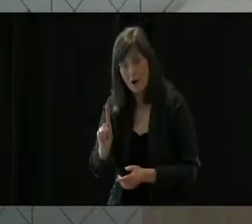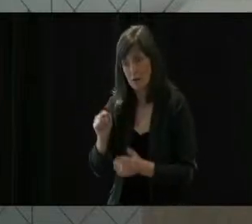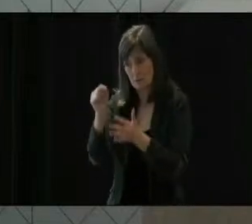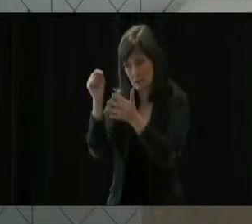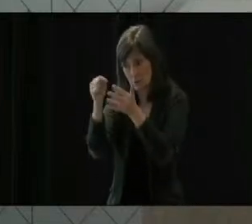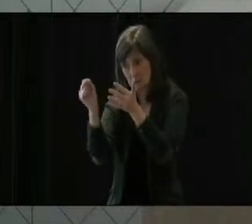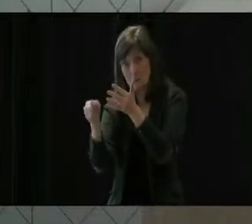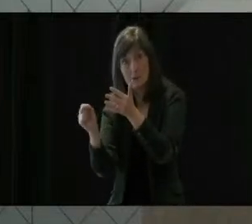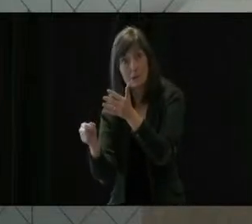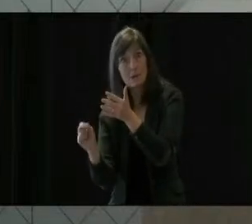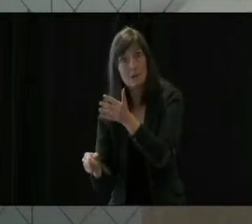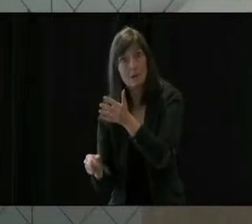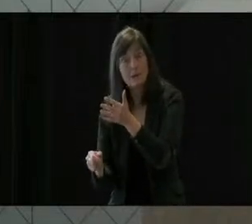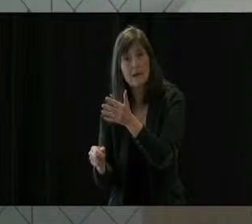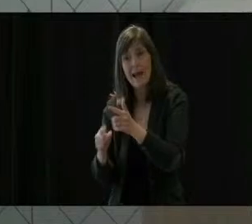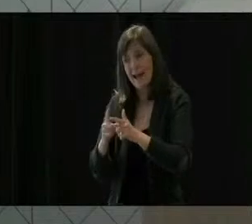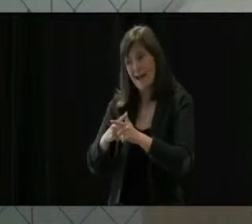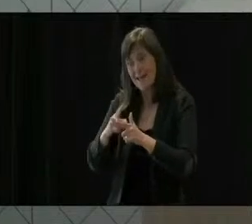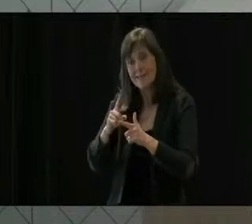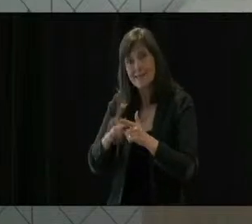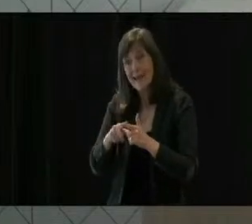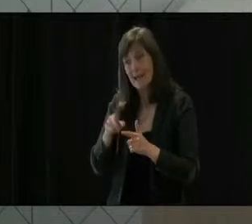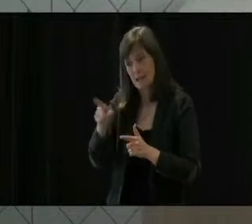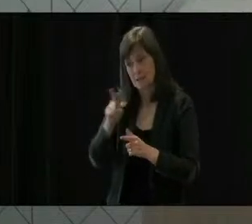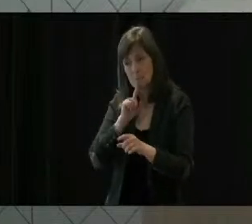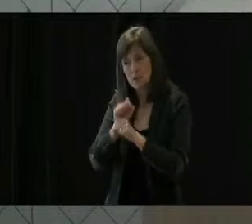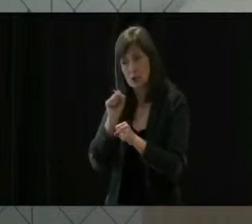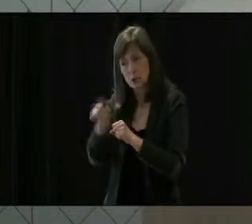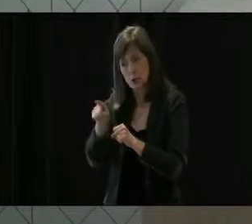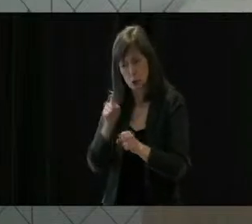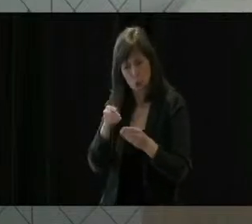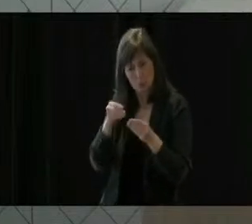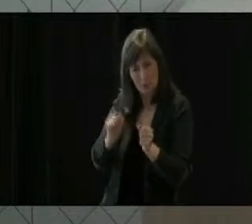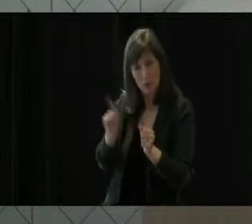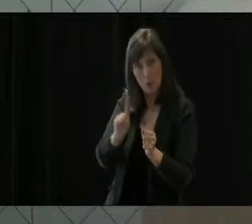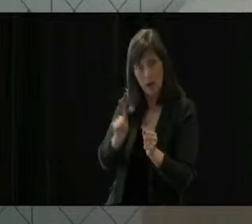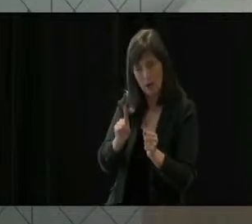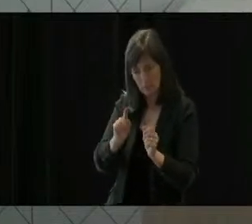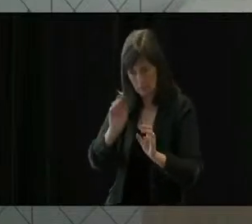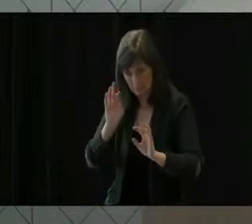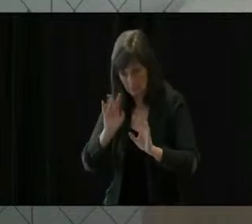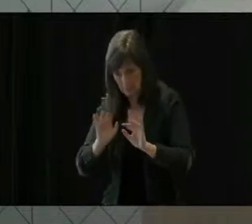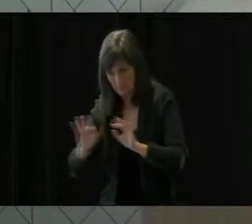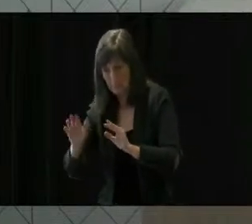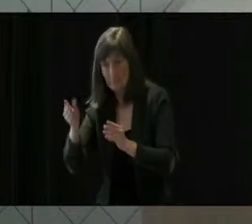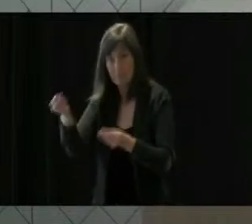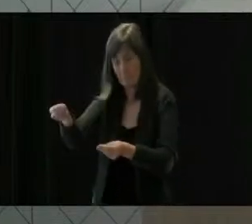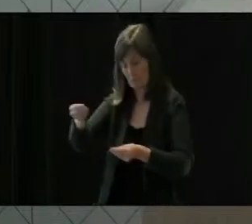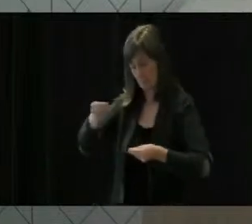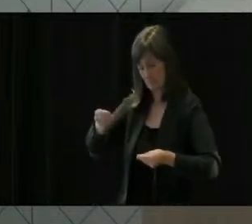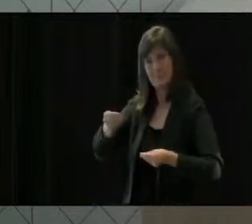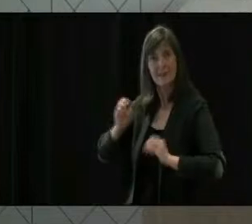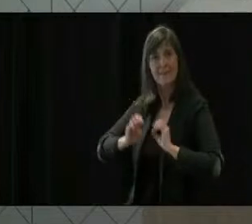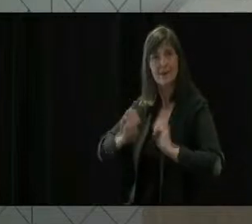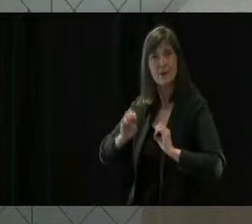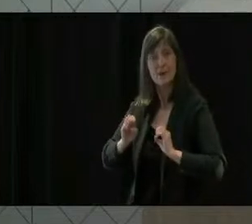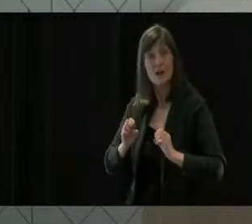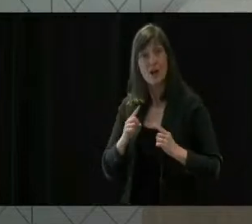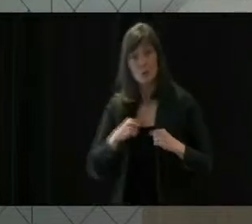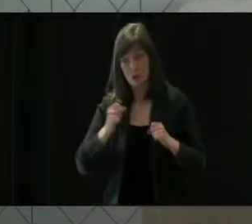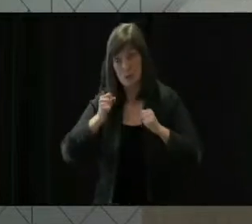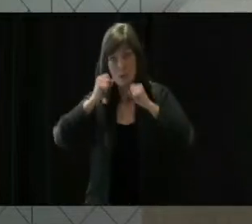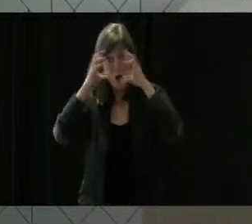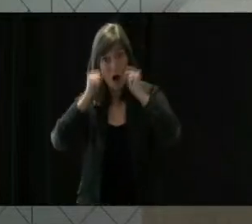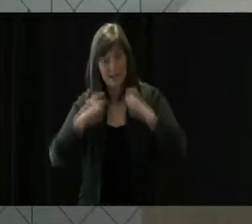sure you evaluate what you're getting for your spending. We were pretty surprised that we don't evaluate any of